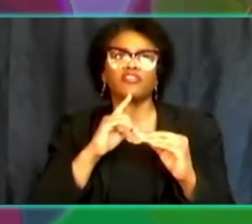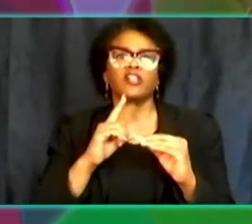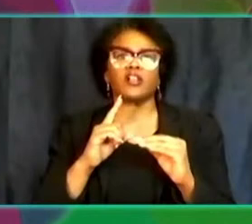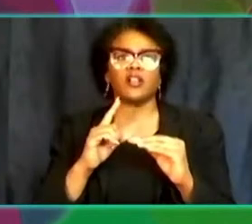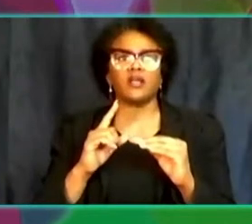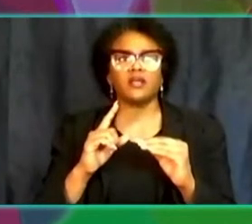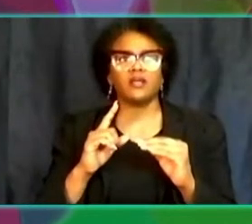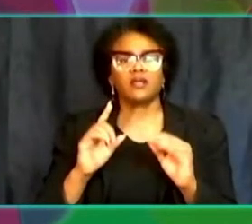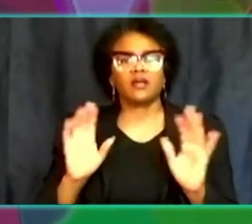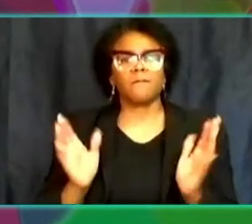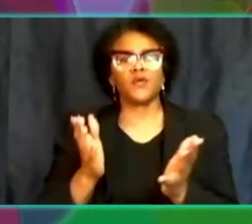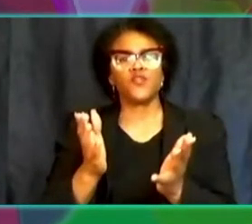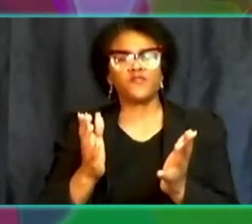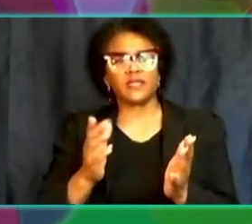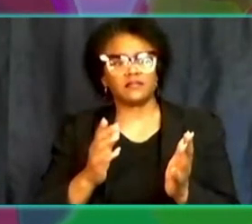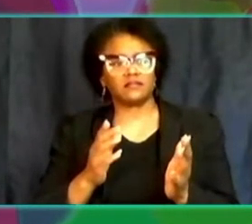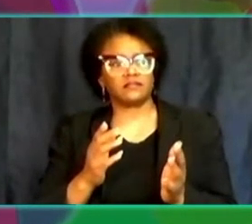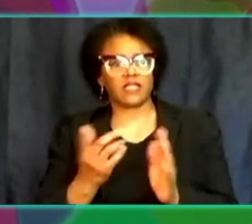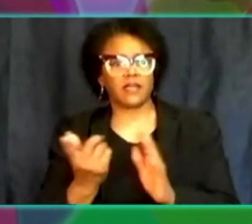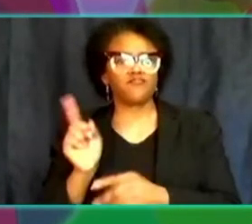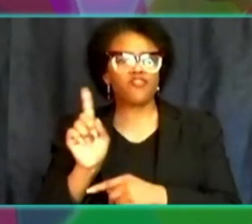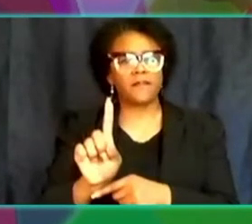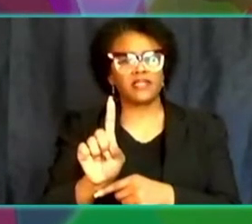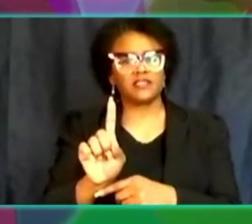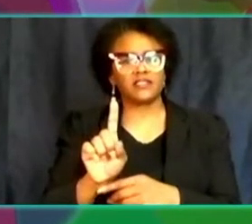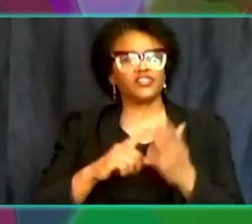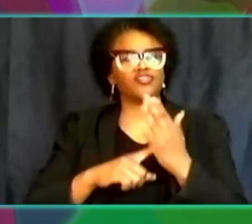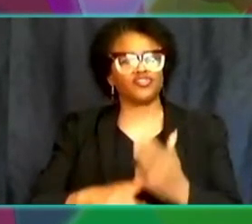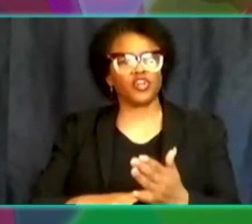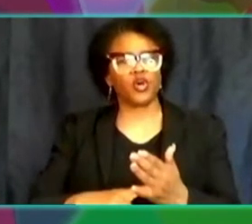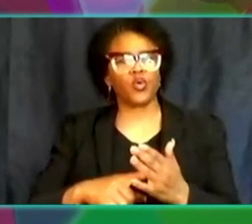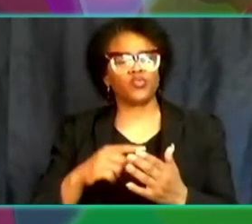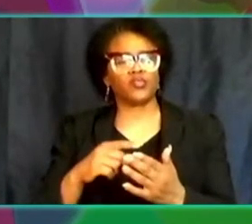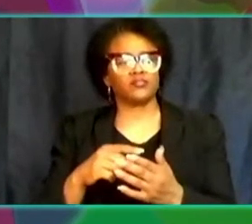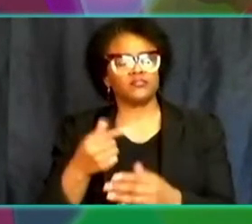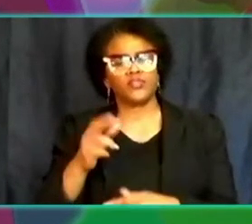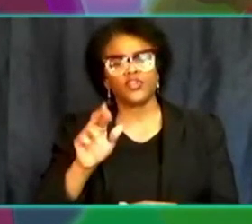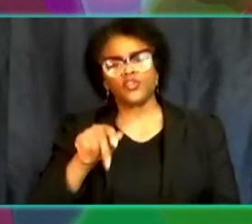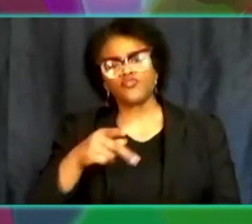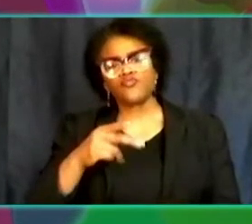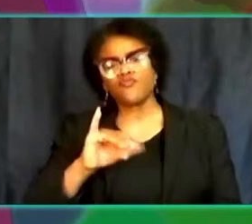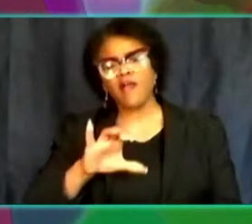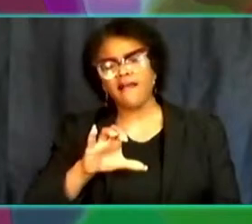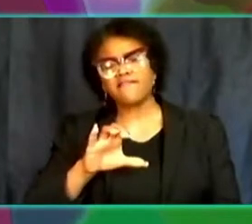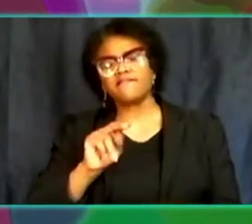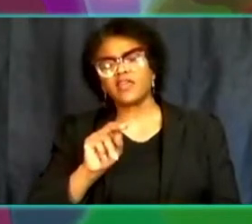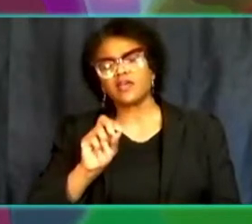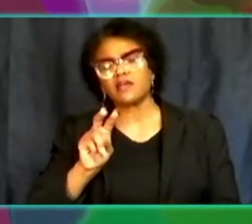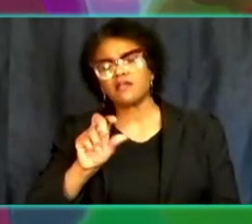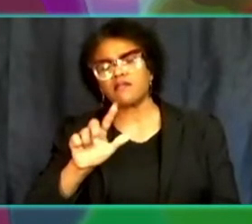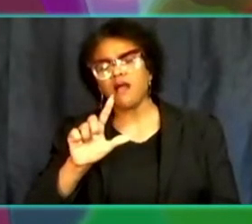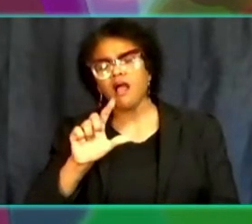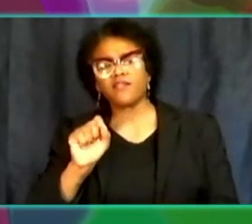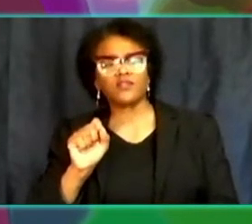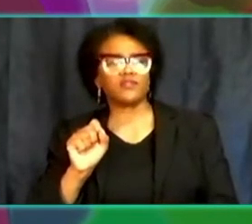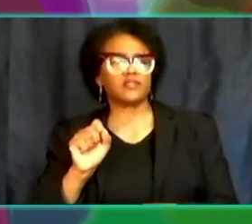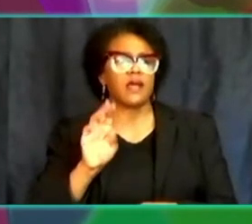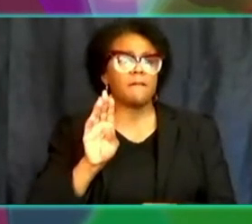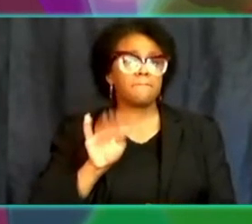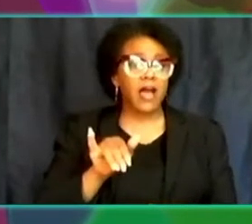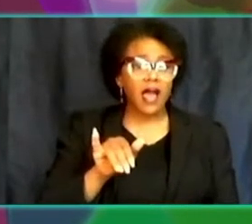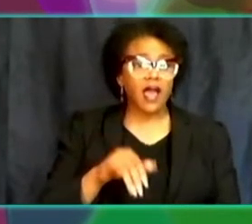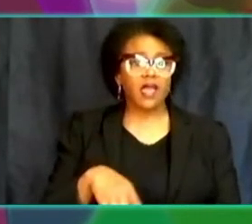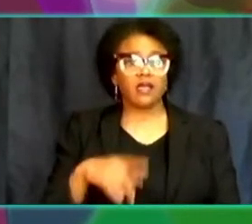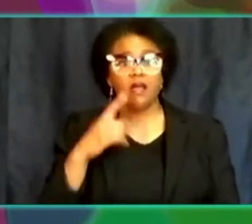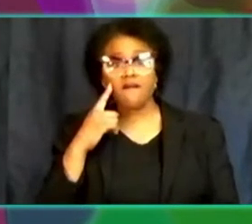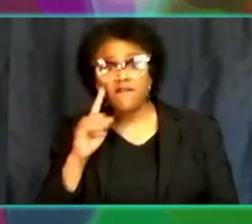prominence shown to graphic novels by and for Black folks, but part of it is it